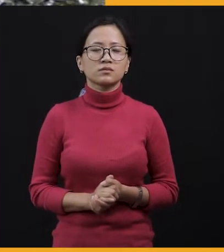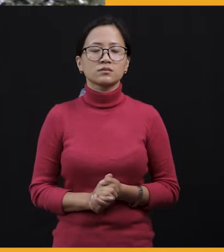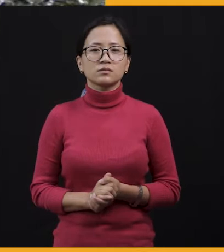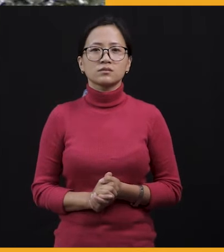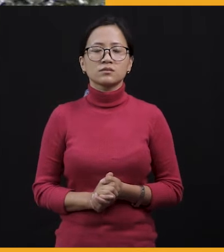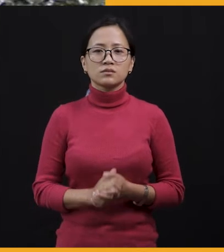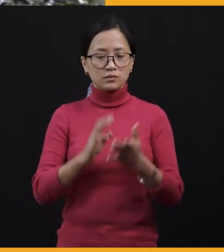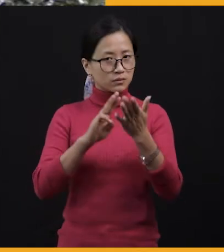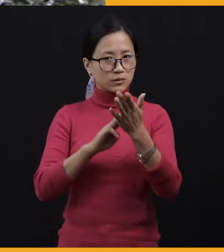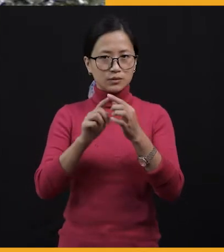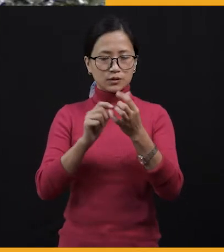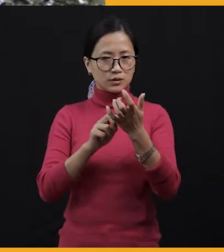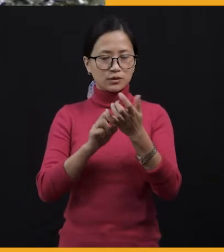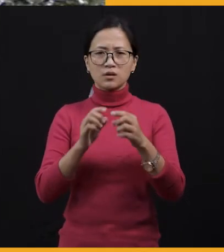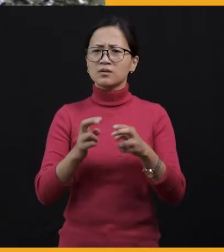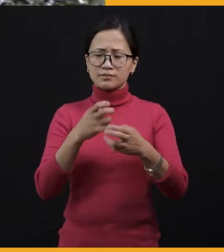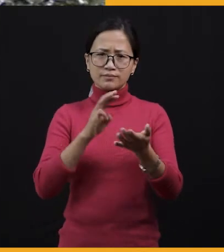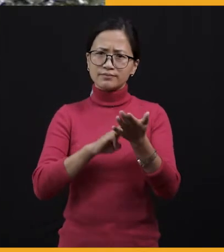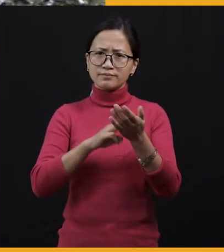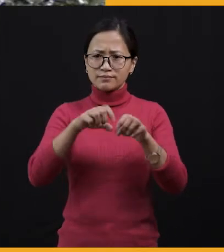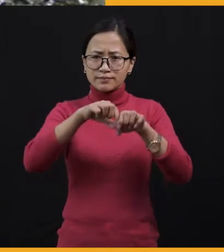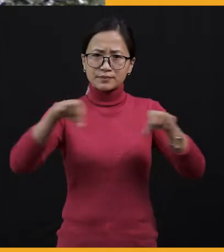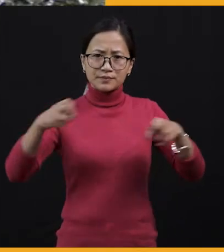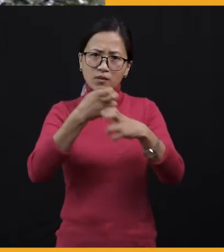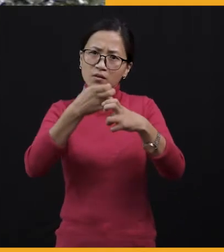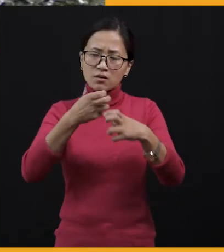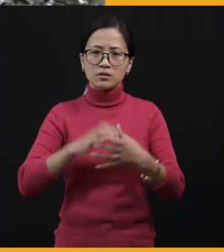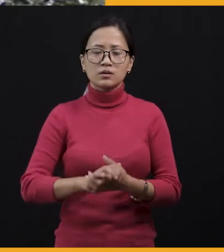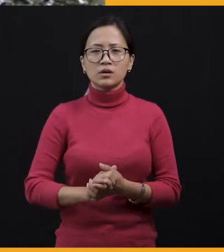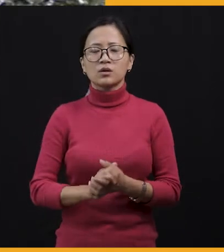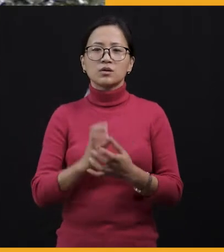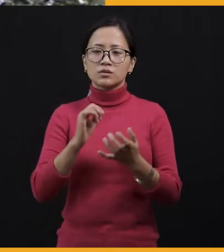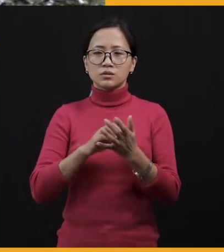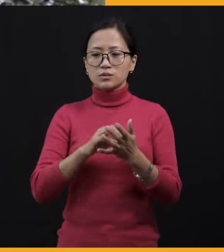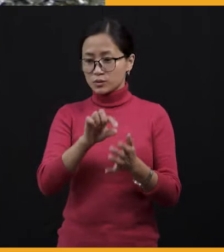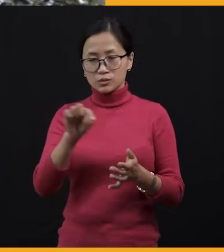So the metals, okay, the metals which are extracted